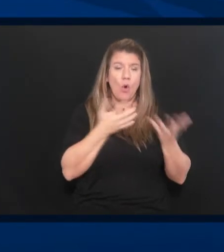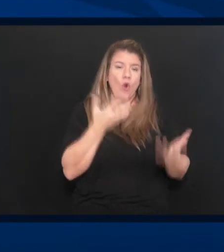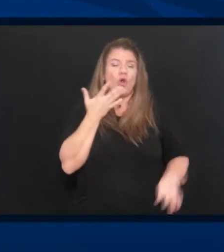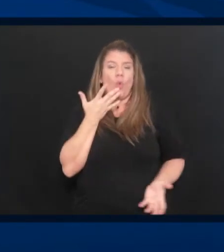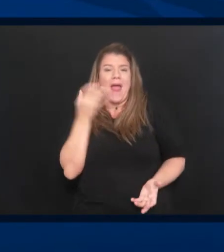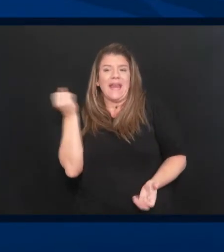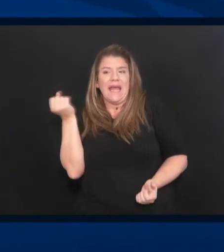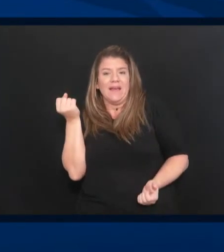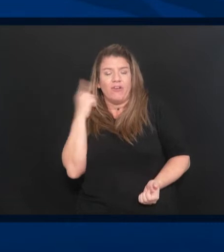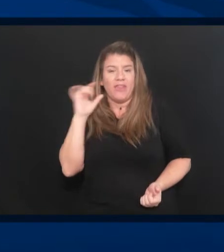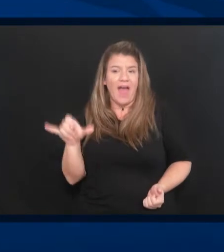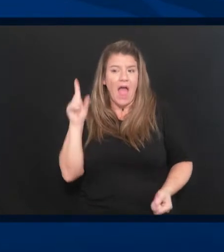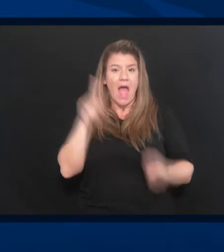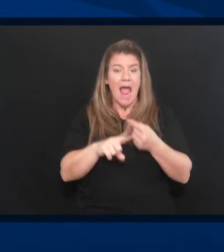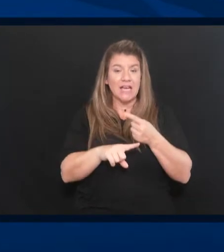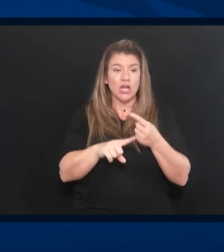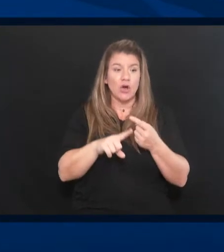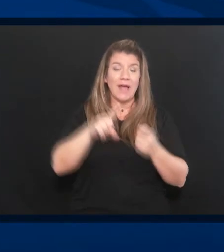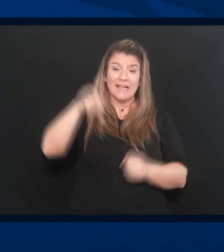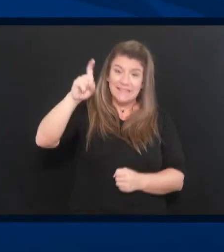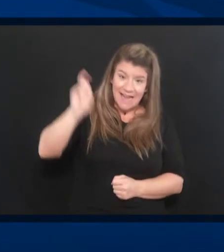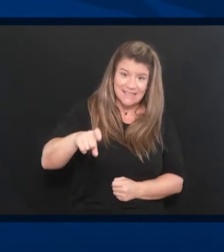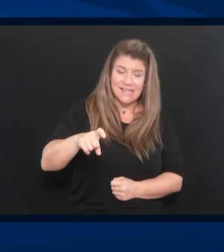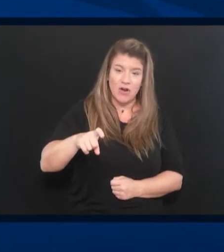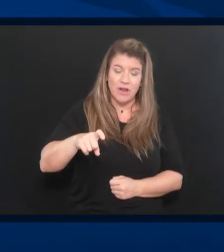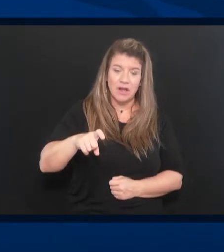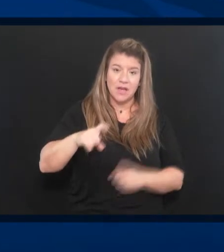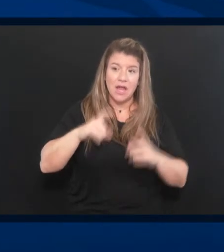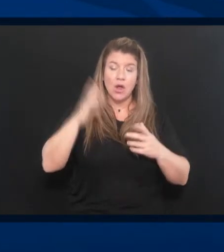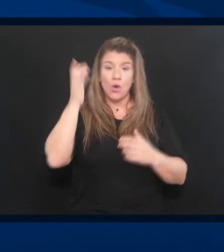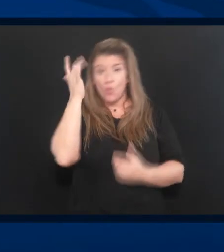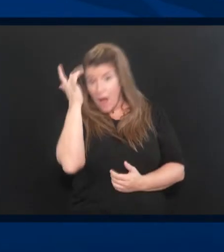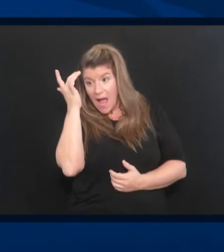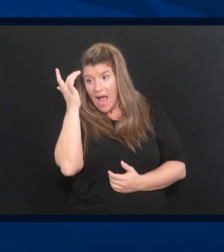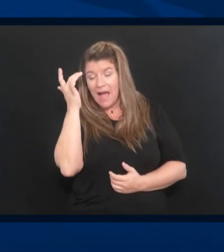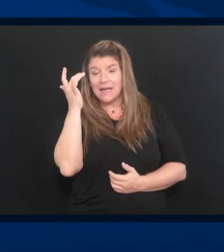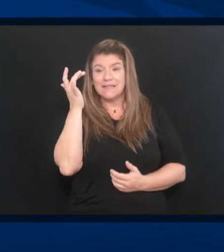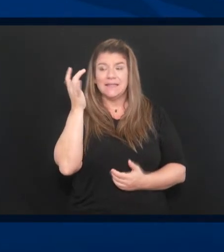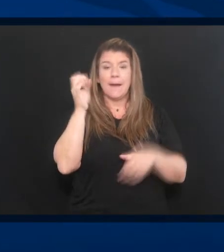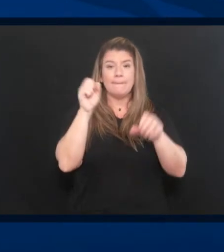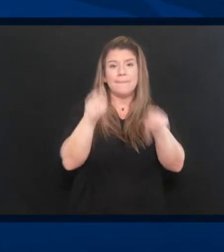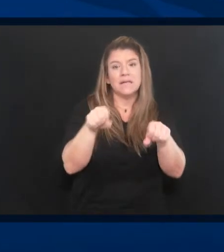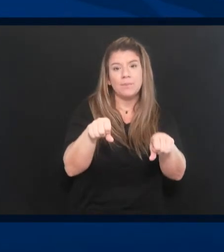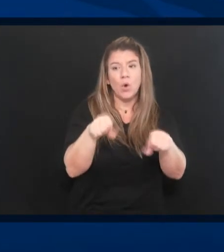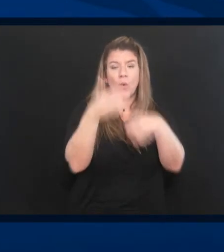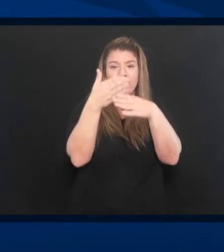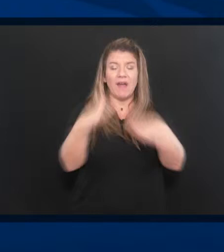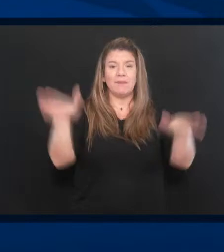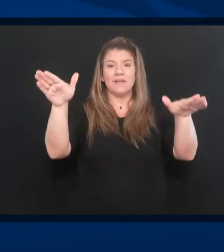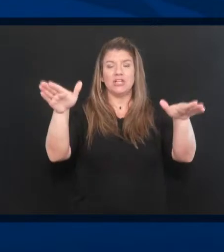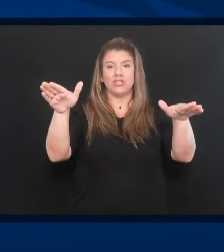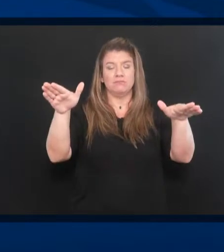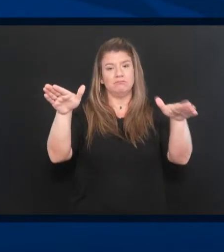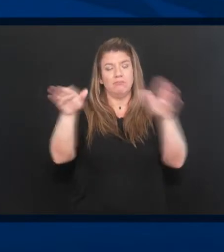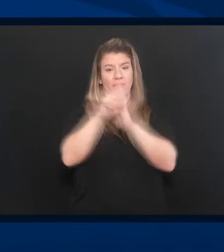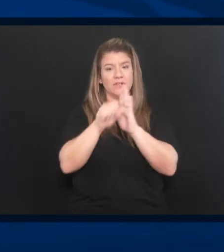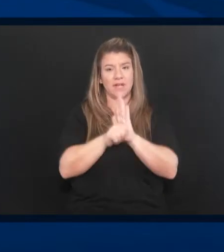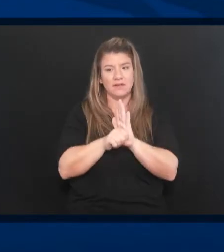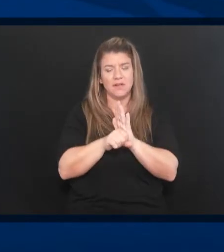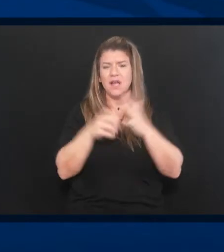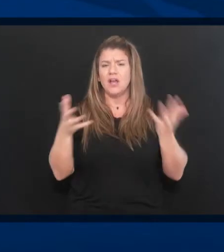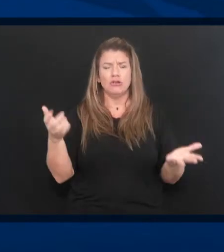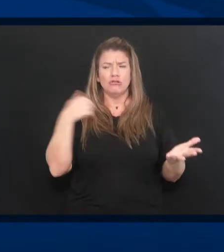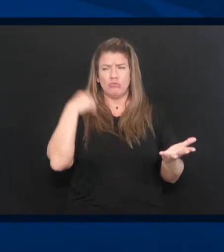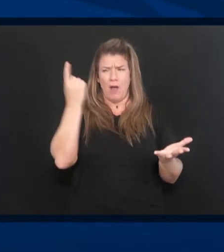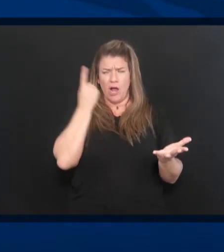it until absolutely necessary because of a possible fragmentation. And I was just wondering if